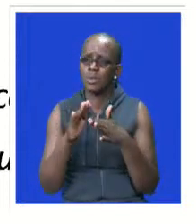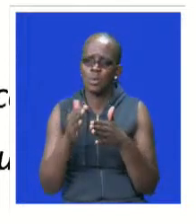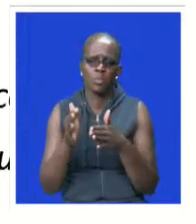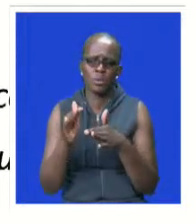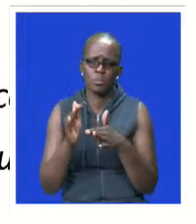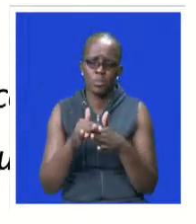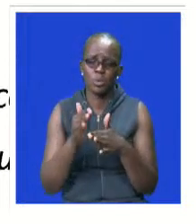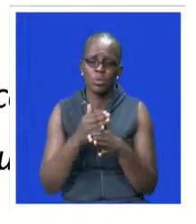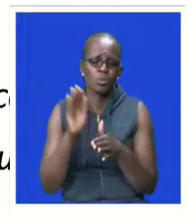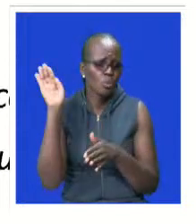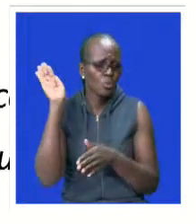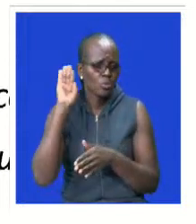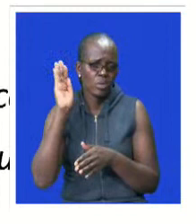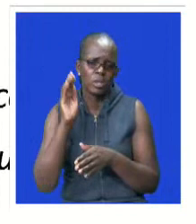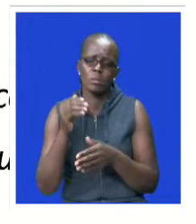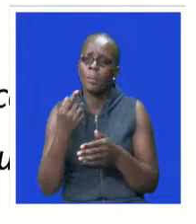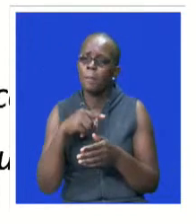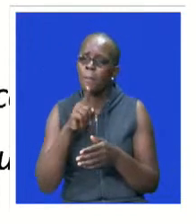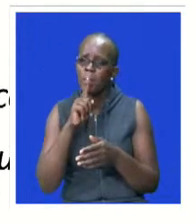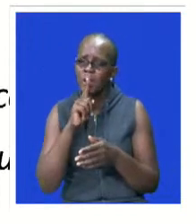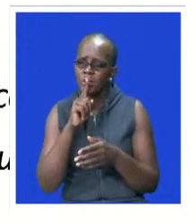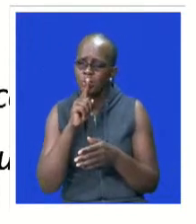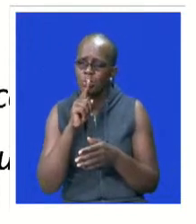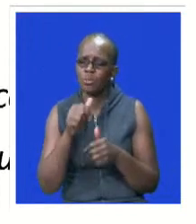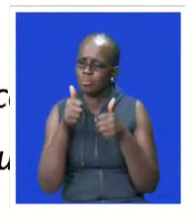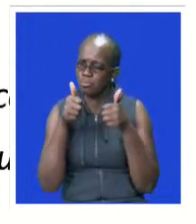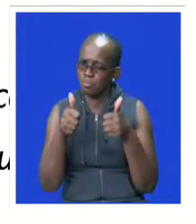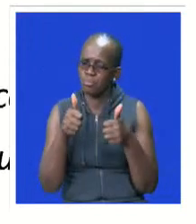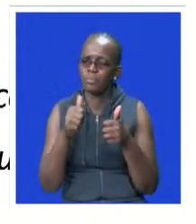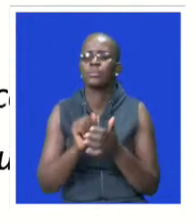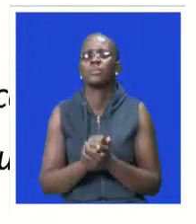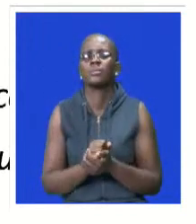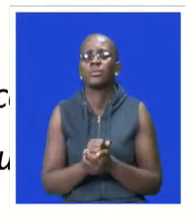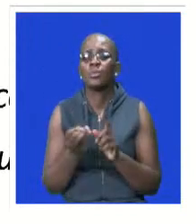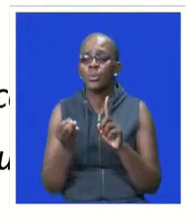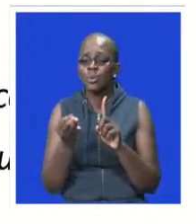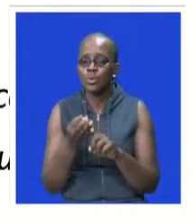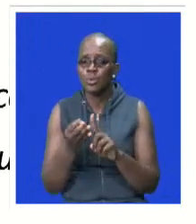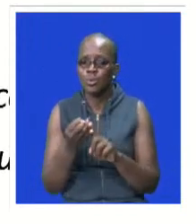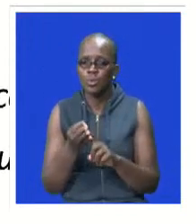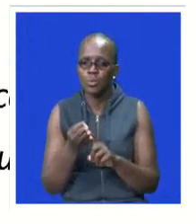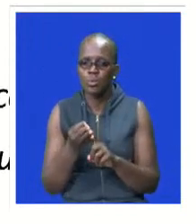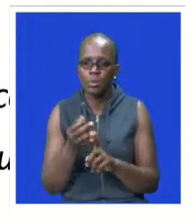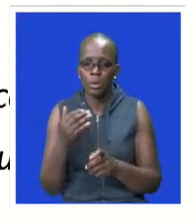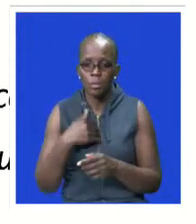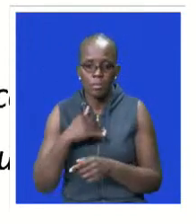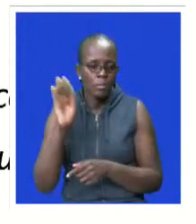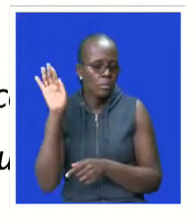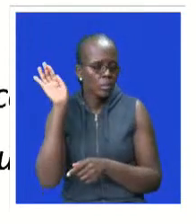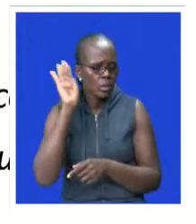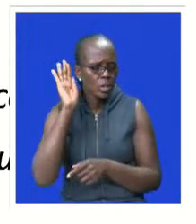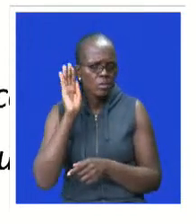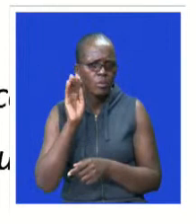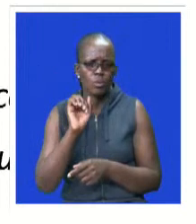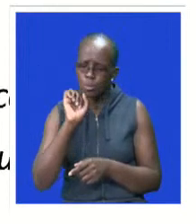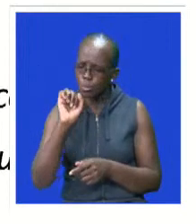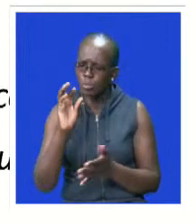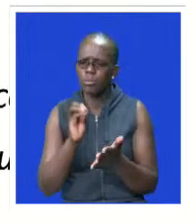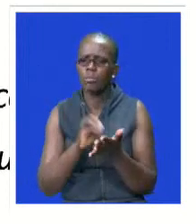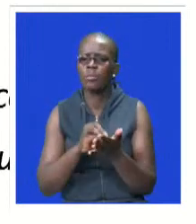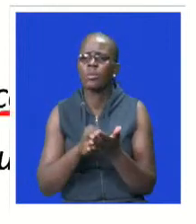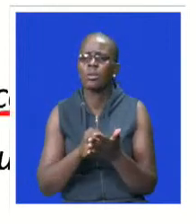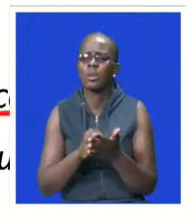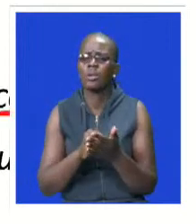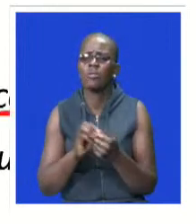dissect each of these two. Introduction B says, I heard that you have the coronavirus and I'm